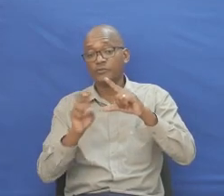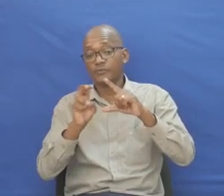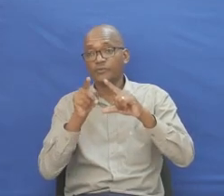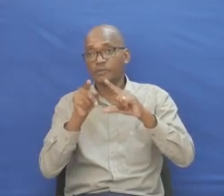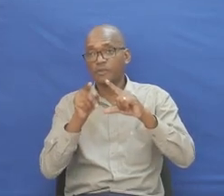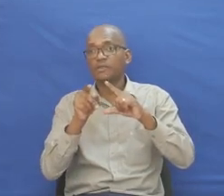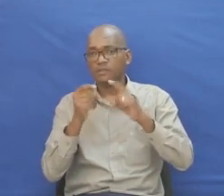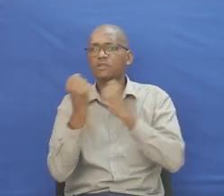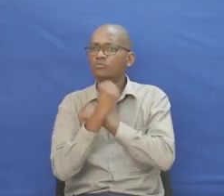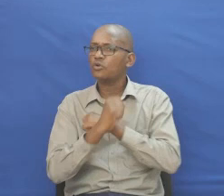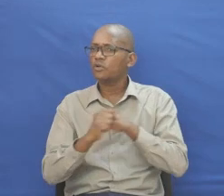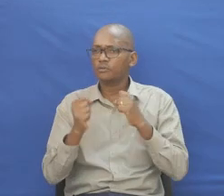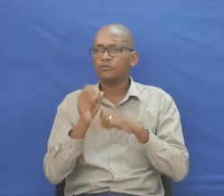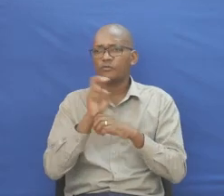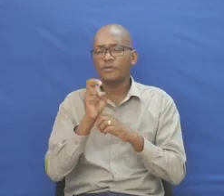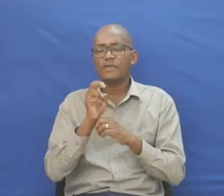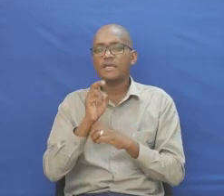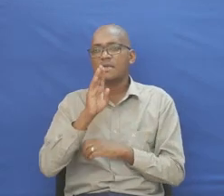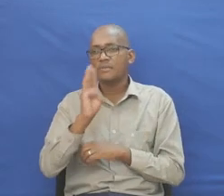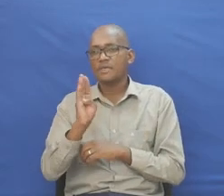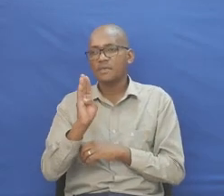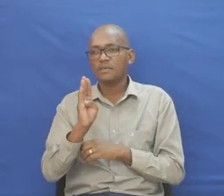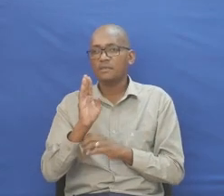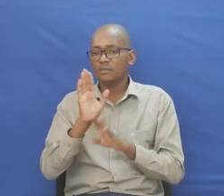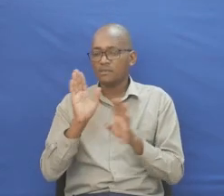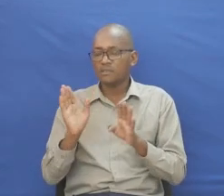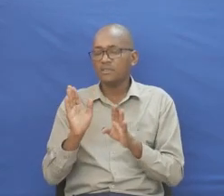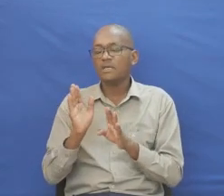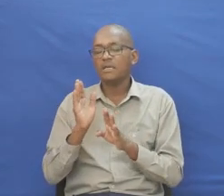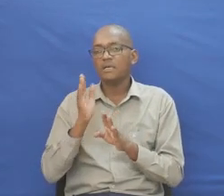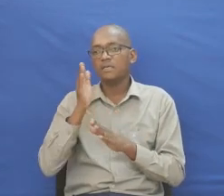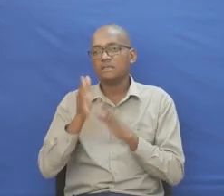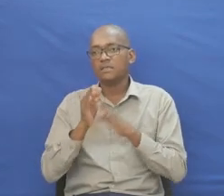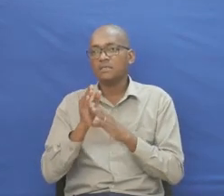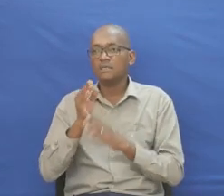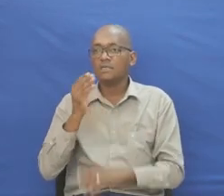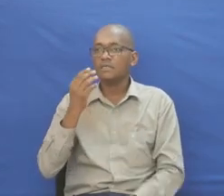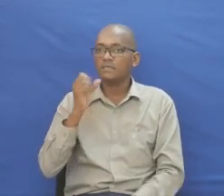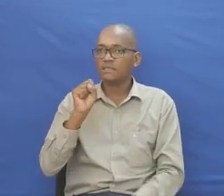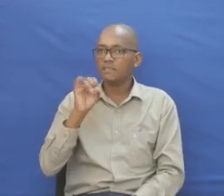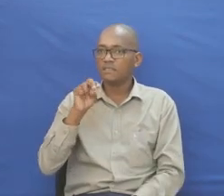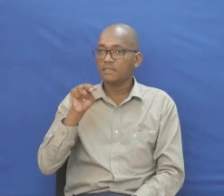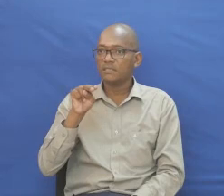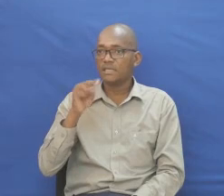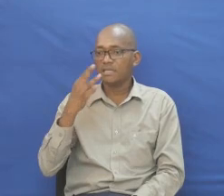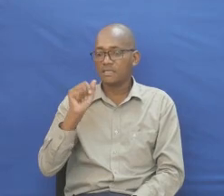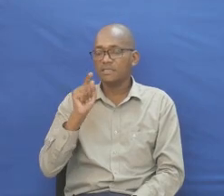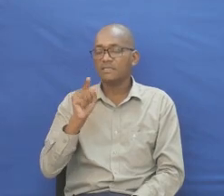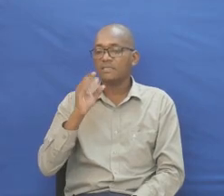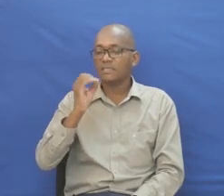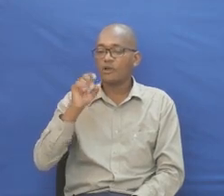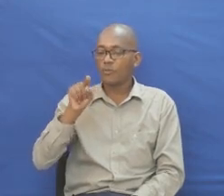it is possible to get the value of B, since we know that sine 30 equals to